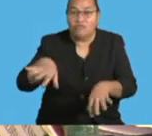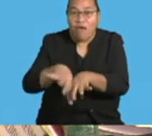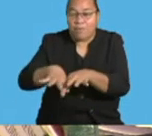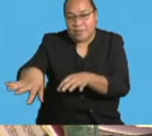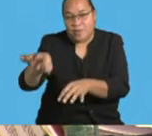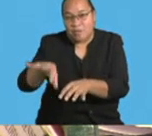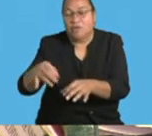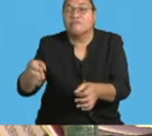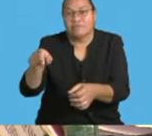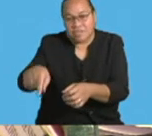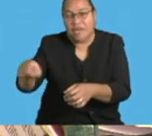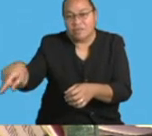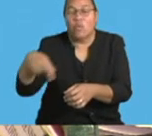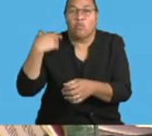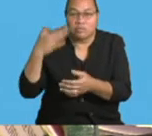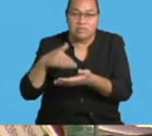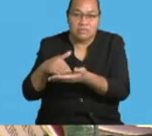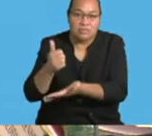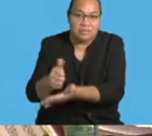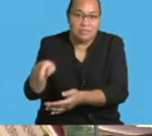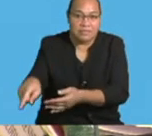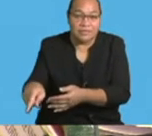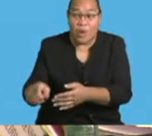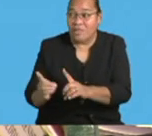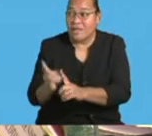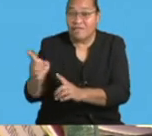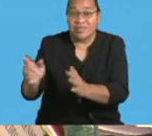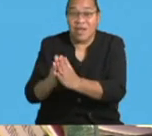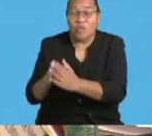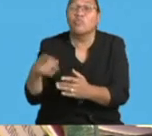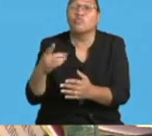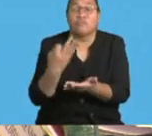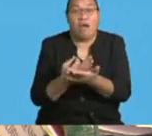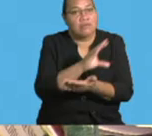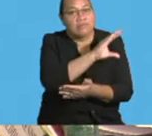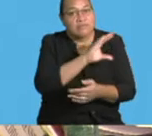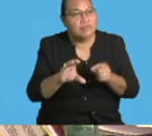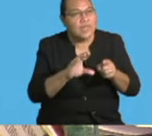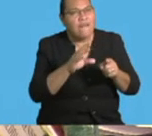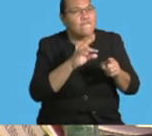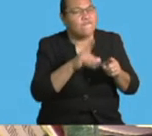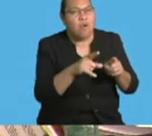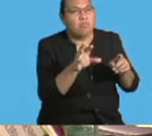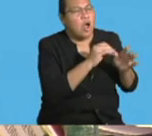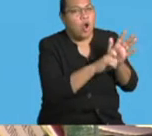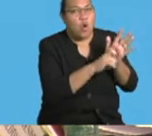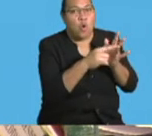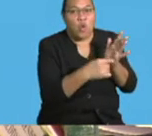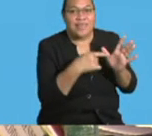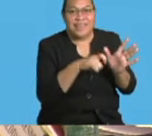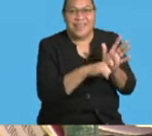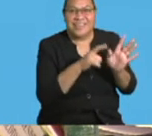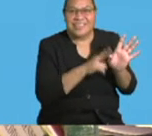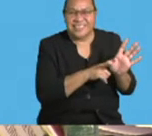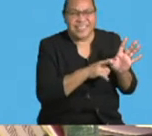system. The development of the town was initially funded by Rotary clubs in the region, Rotary